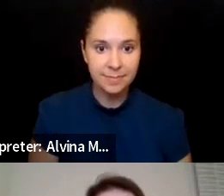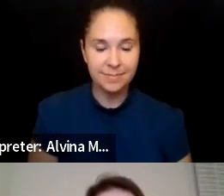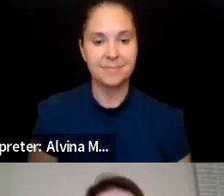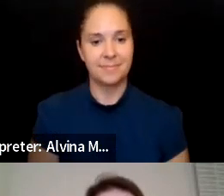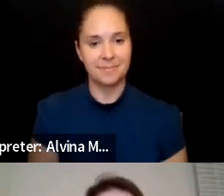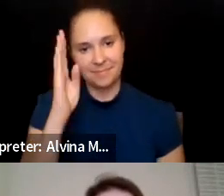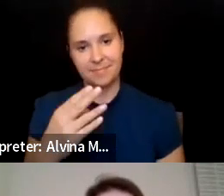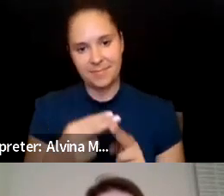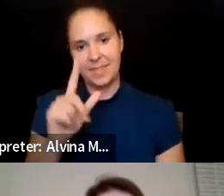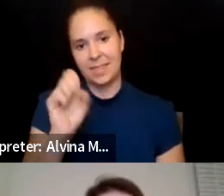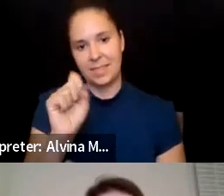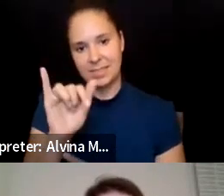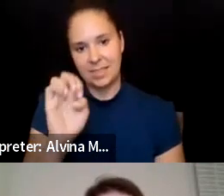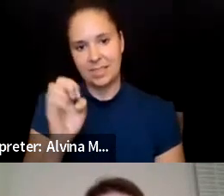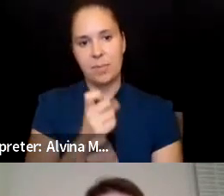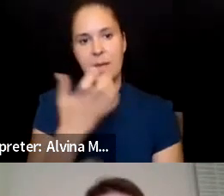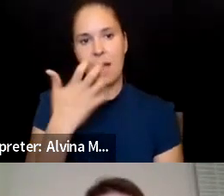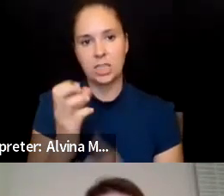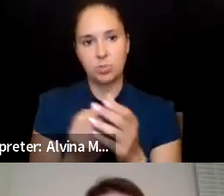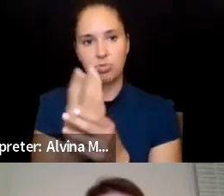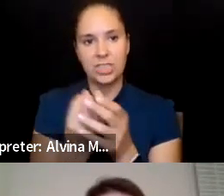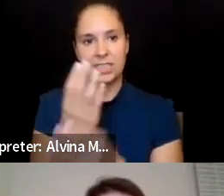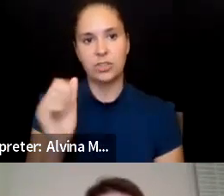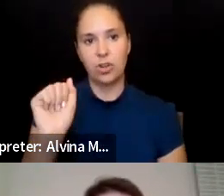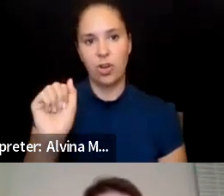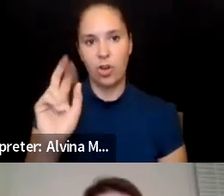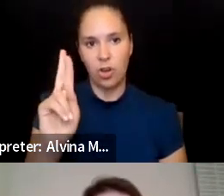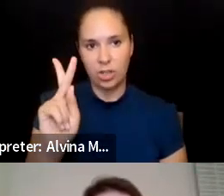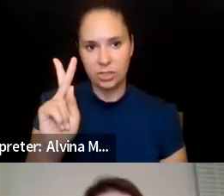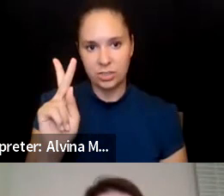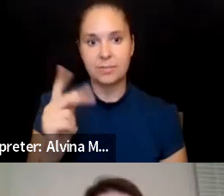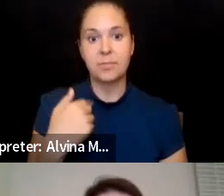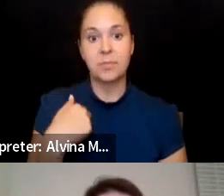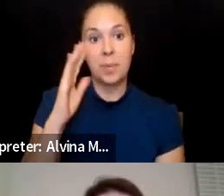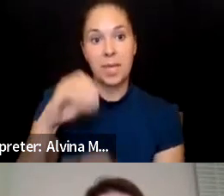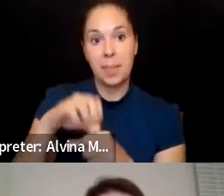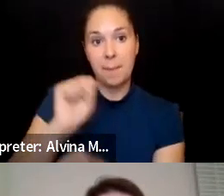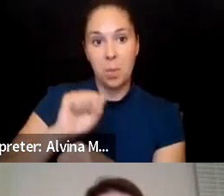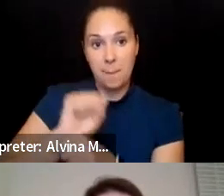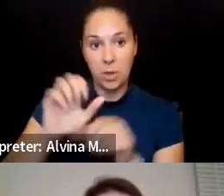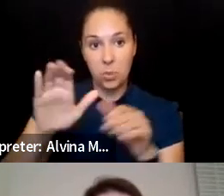Hi, my name is Leslie. I'm from Hot Springs, Arkansas. I will be in the employment room,